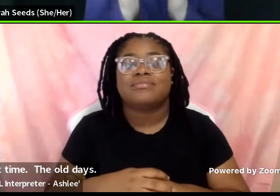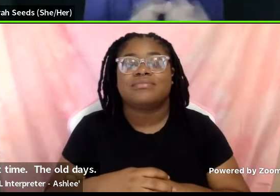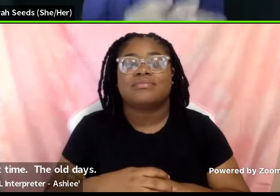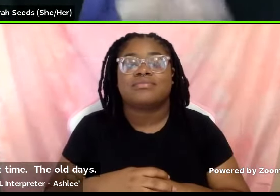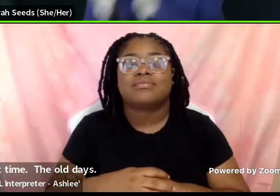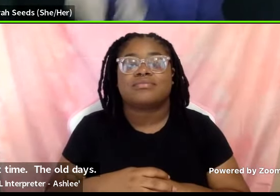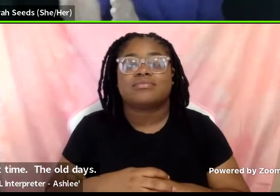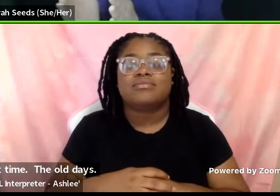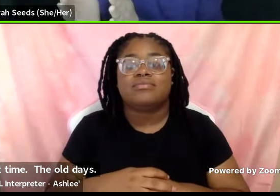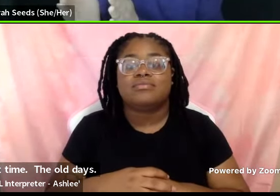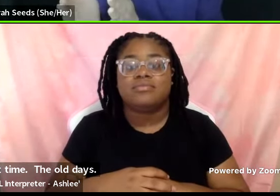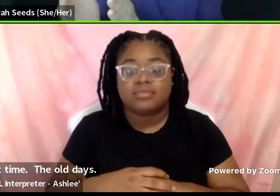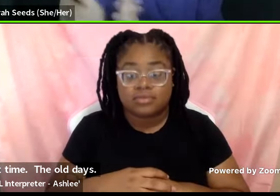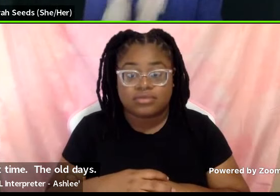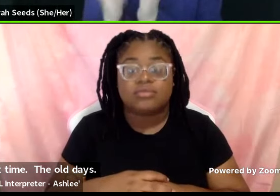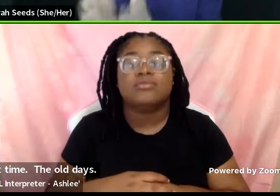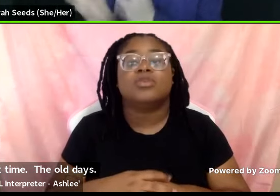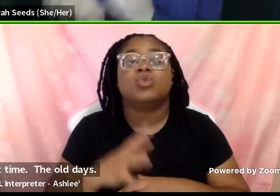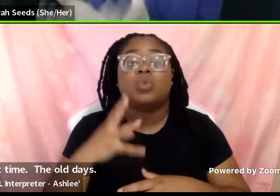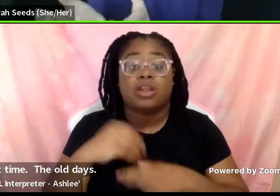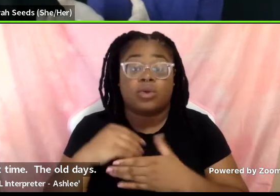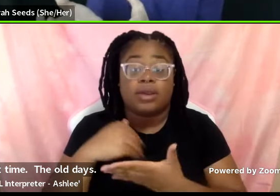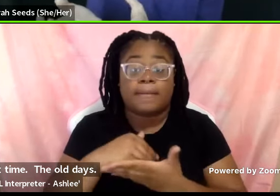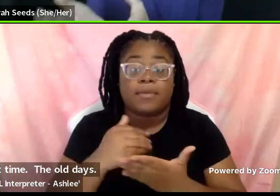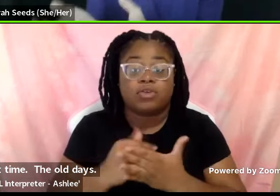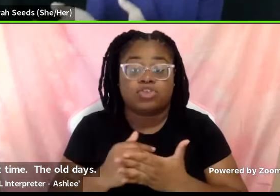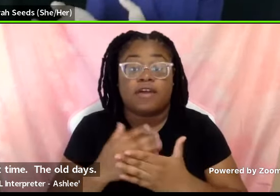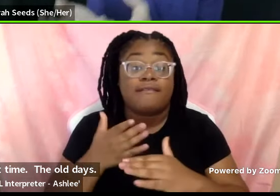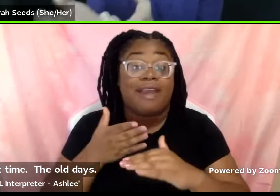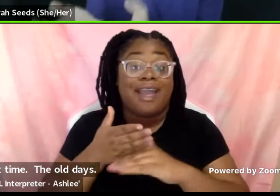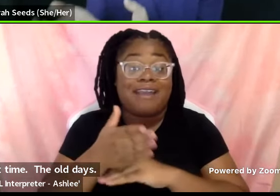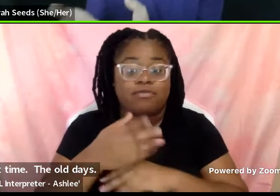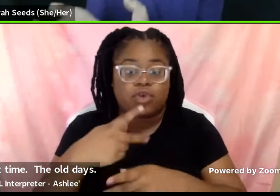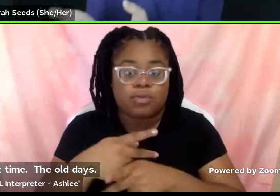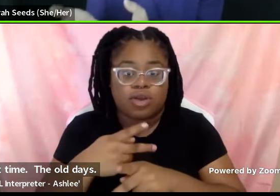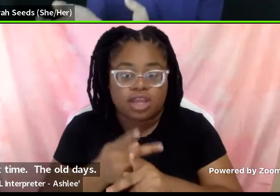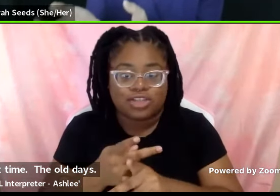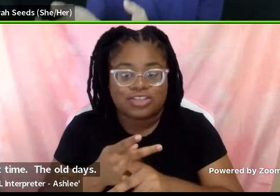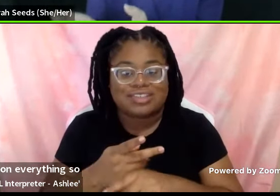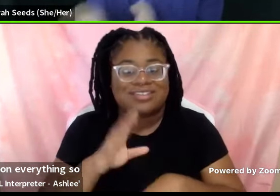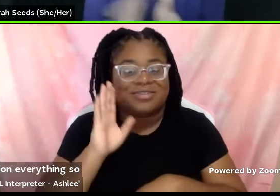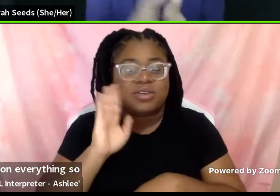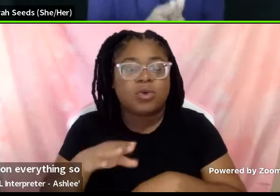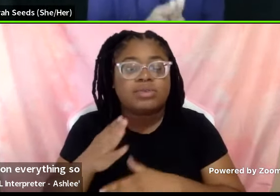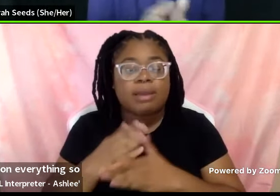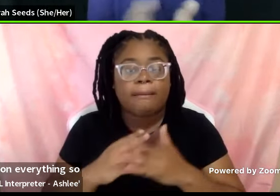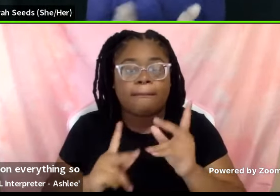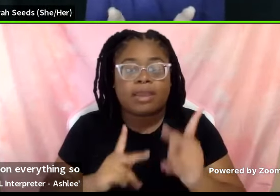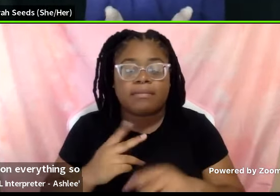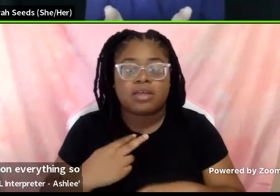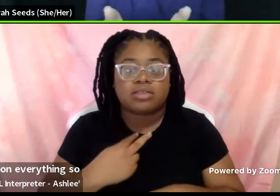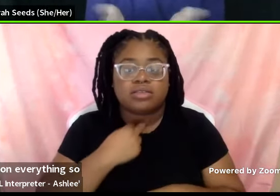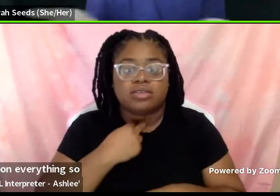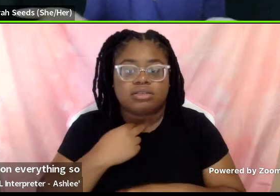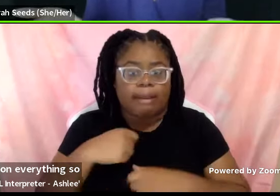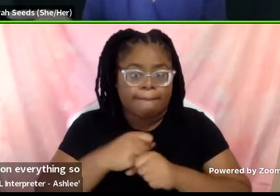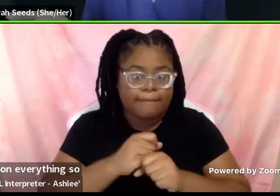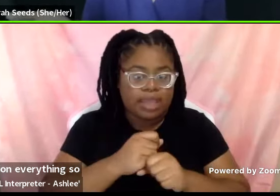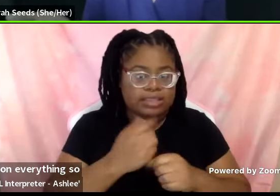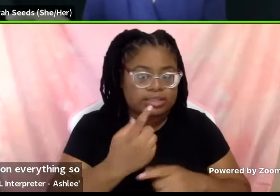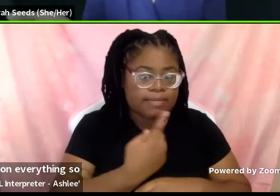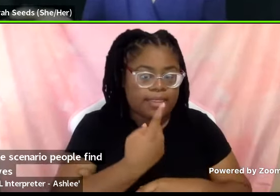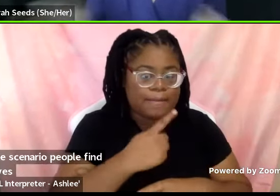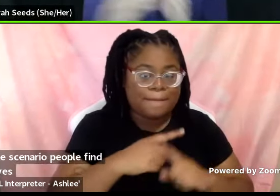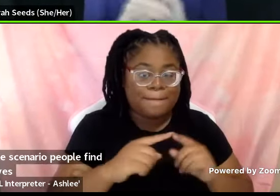in like post-production, everything, so we wouldn't get caught up in that scenario that a lot of people find themselves in, where they make something and then they don't have